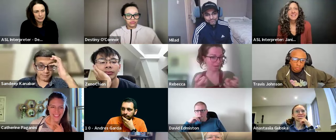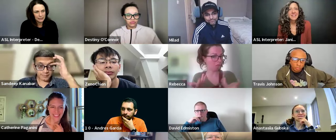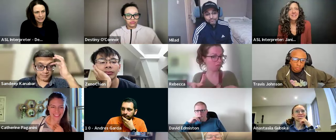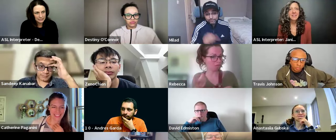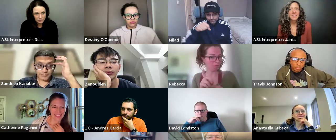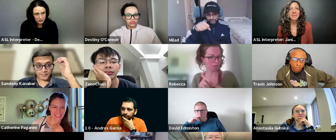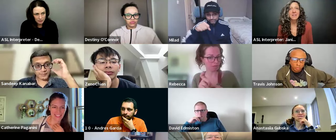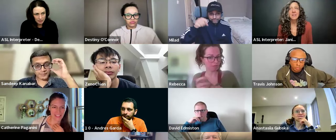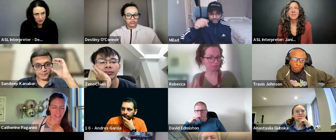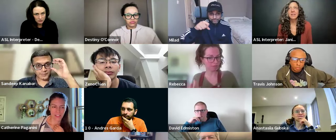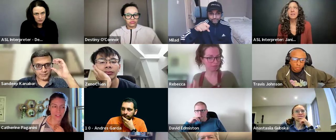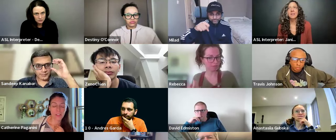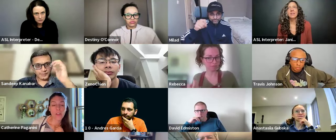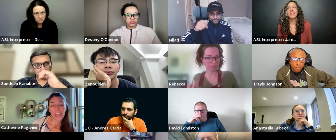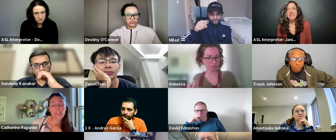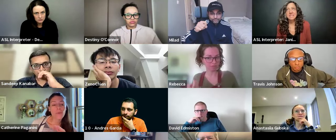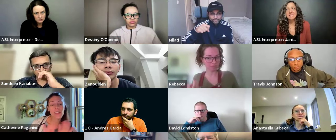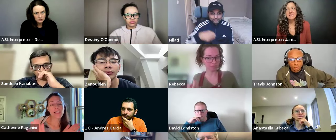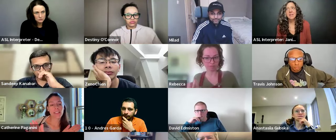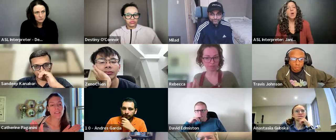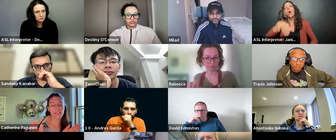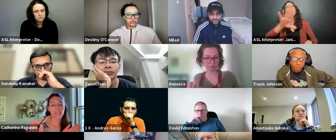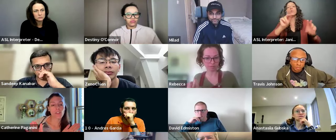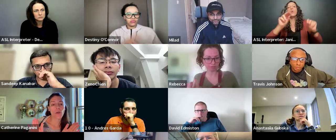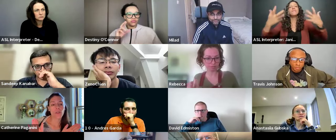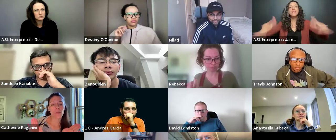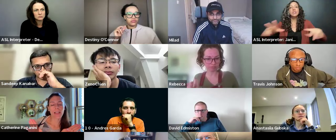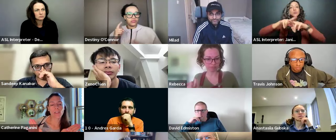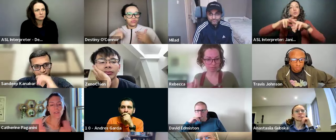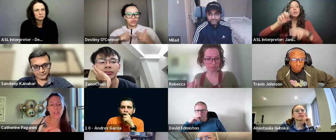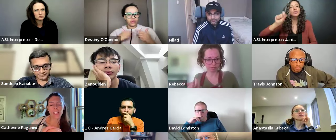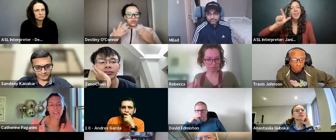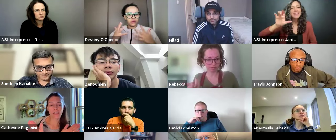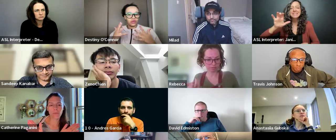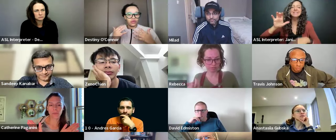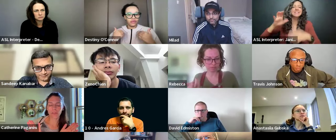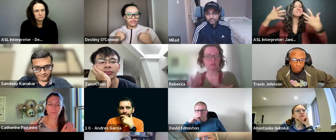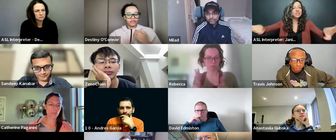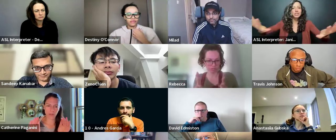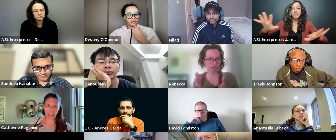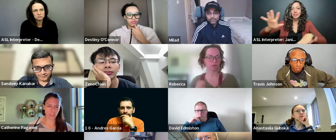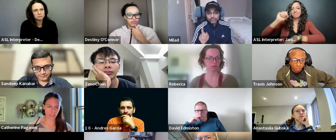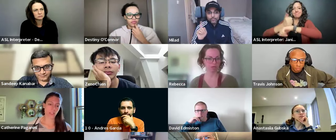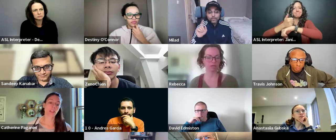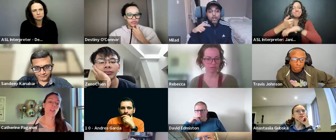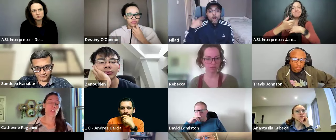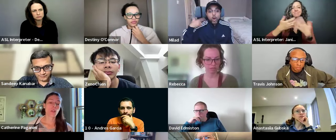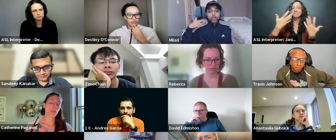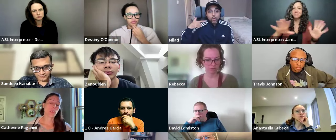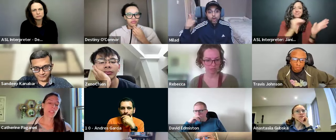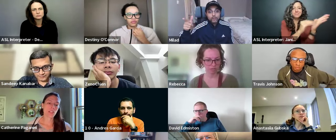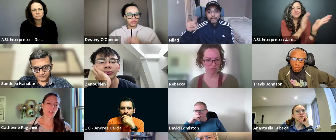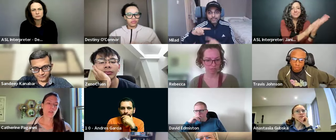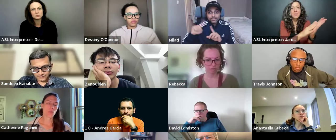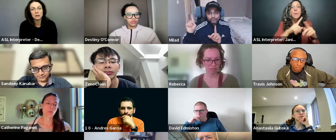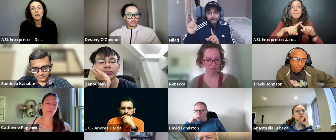and so do we need ideas for that panel? No, that is Yes. already set. So the panel, so Salt Lake City, the program is already done. So,